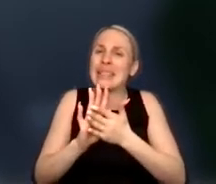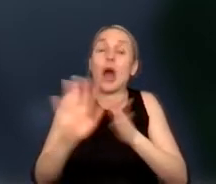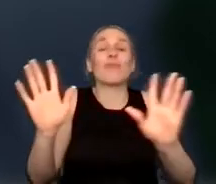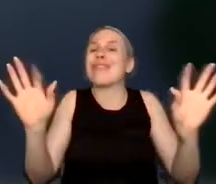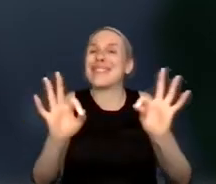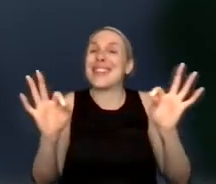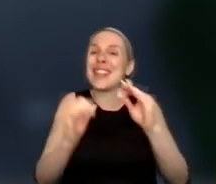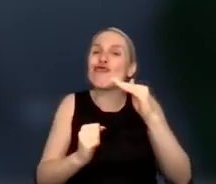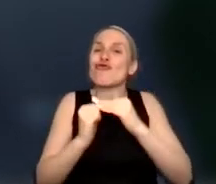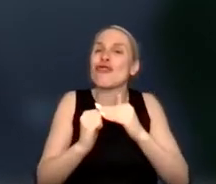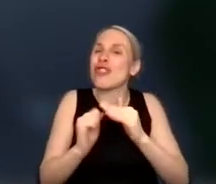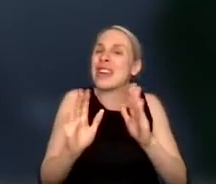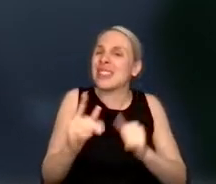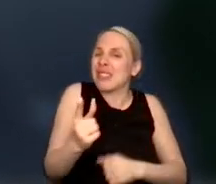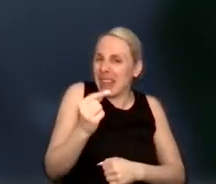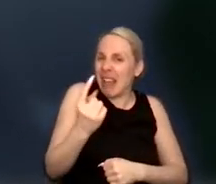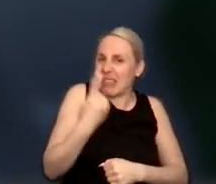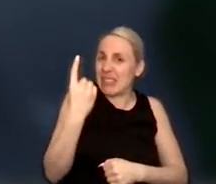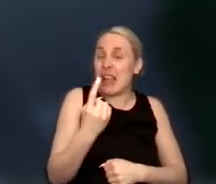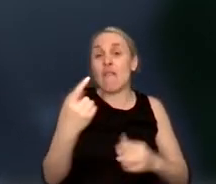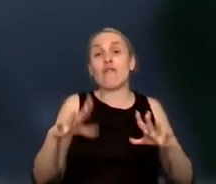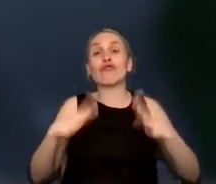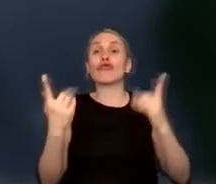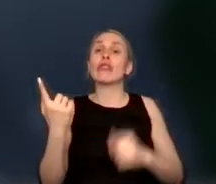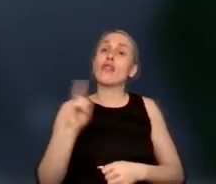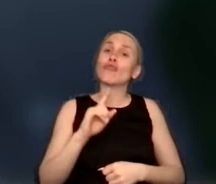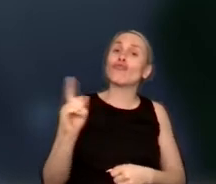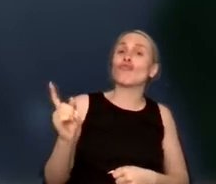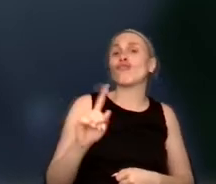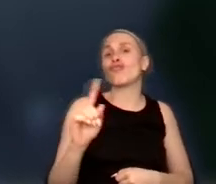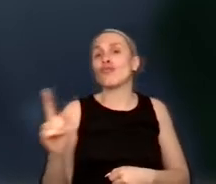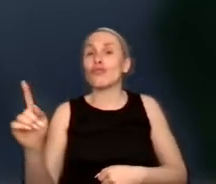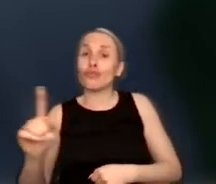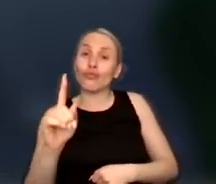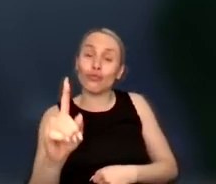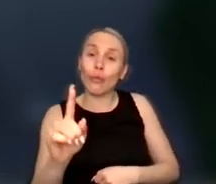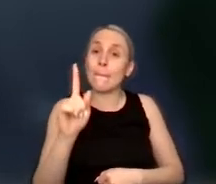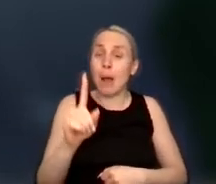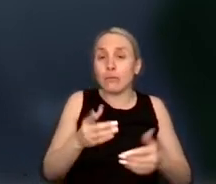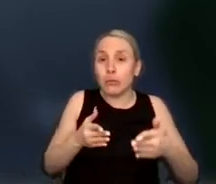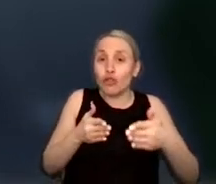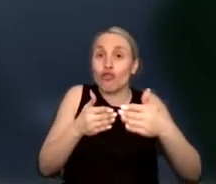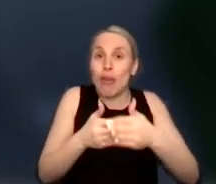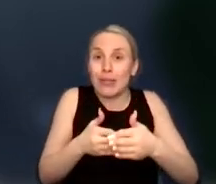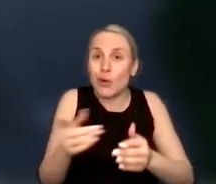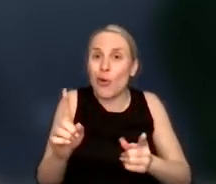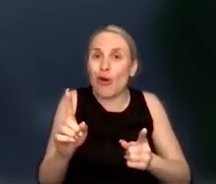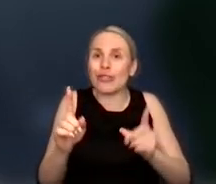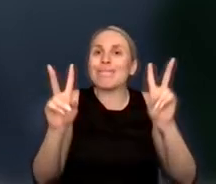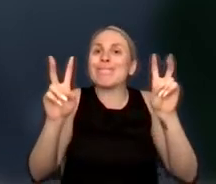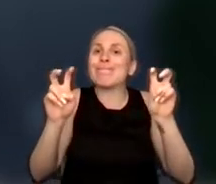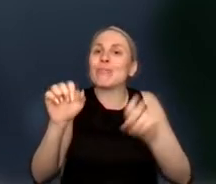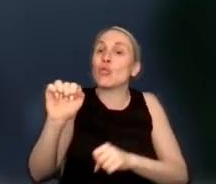several interesting reasons, but yeah, kind of forcing yourself, like the constraint here is to talk about your project in this very unfamiliar way.